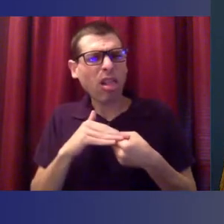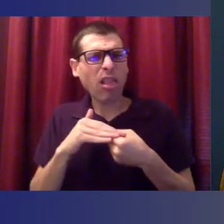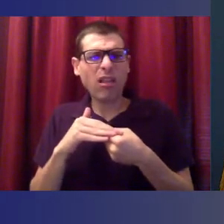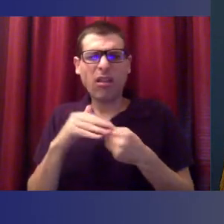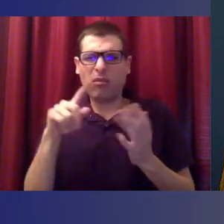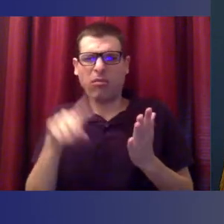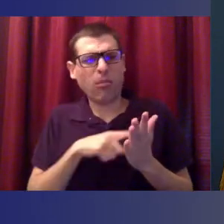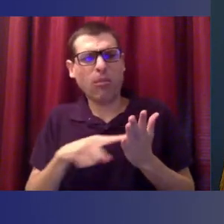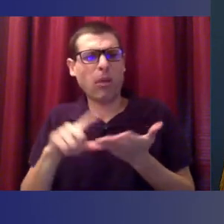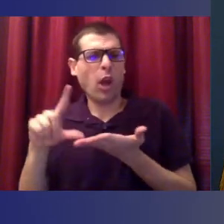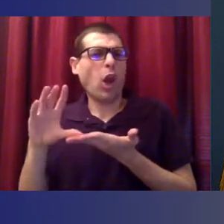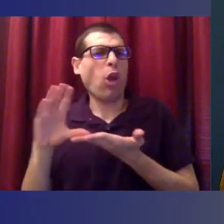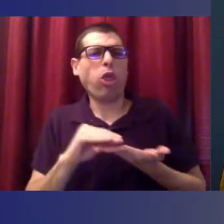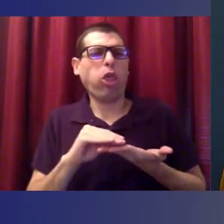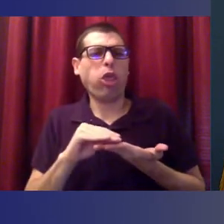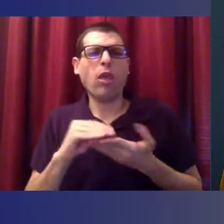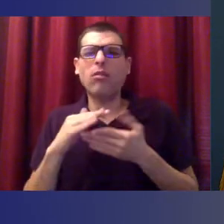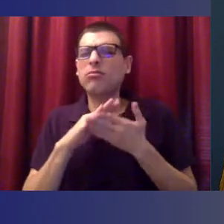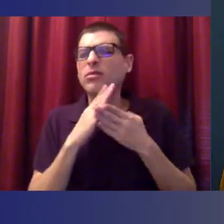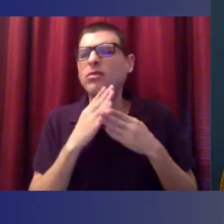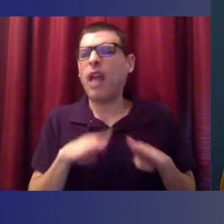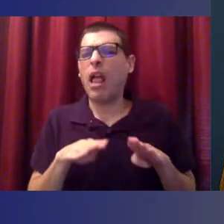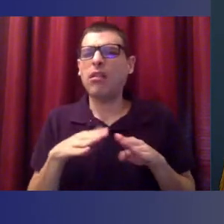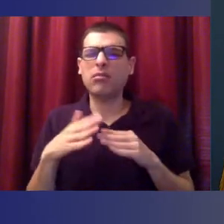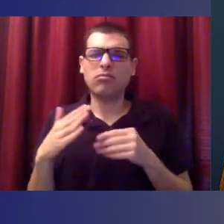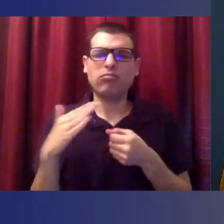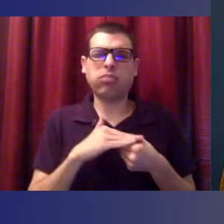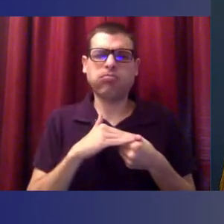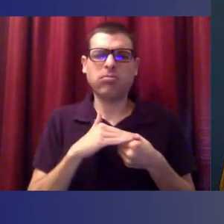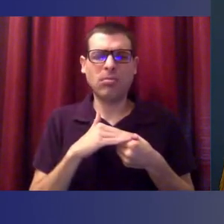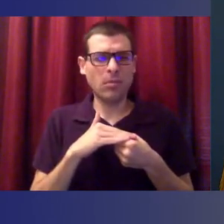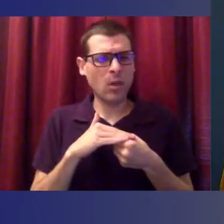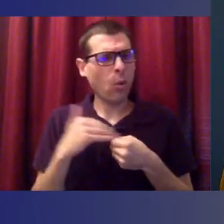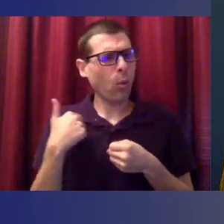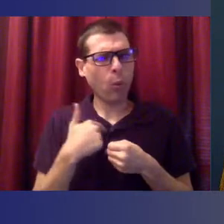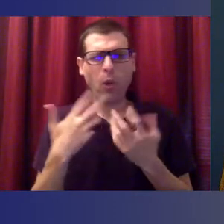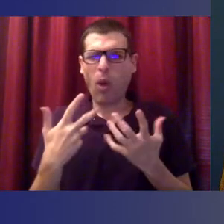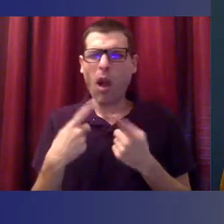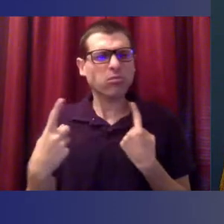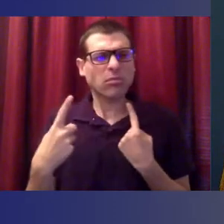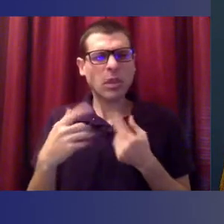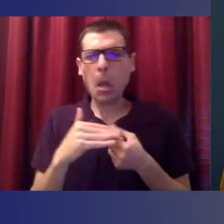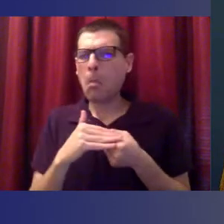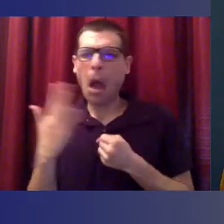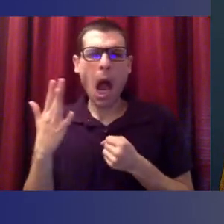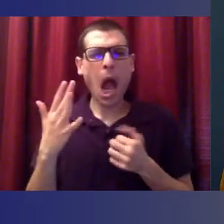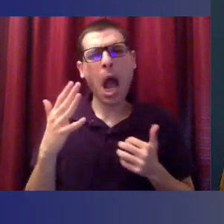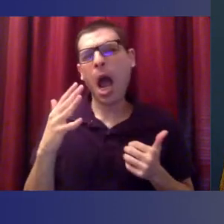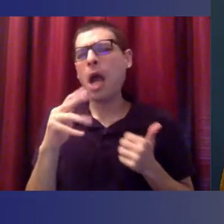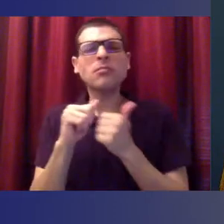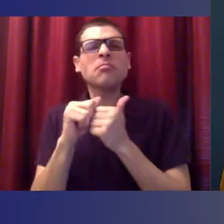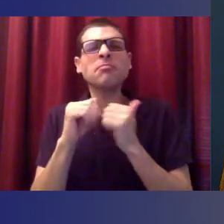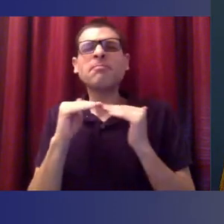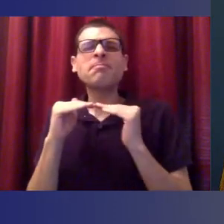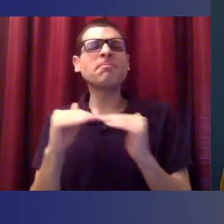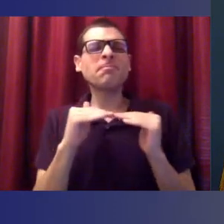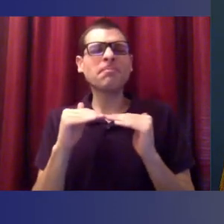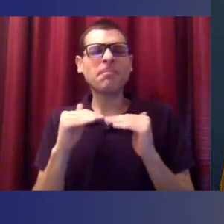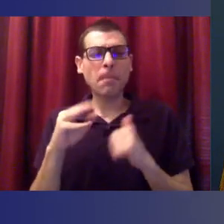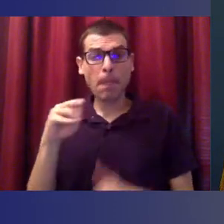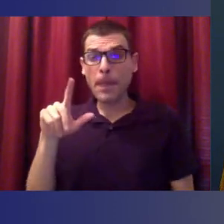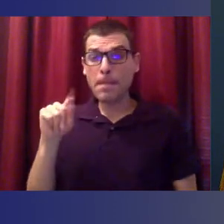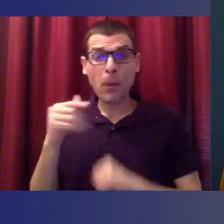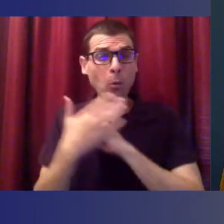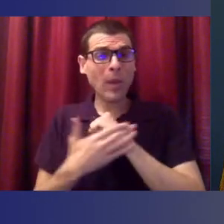silence. It requires a more inclusive, intentional process, but at Multnomah County, we are as committed to